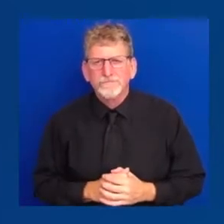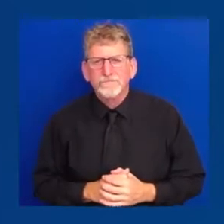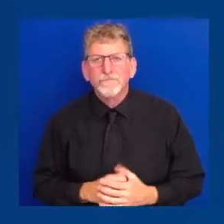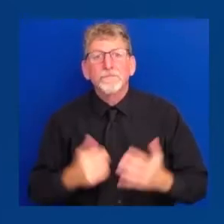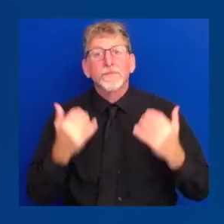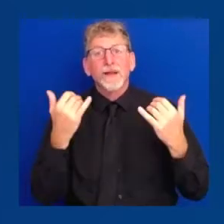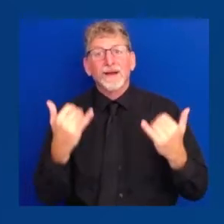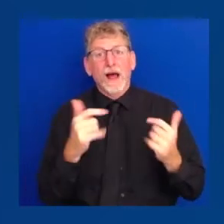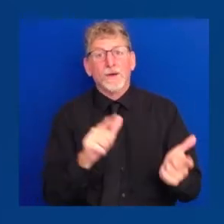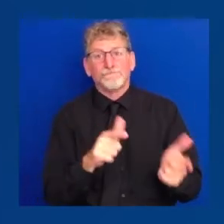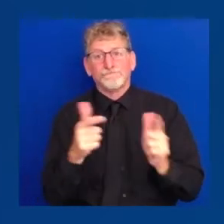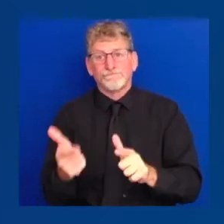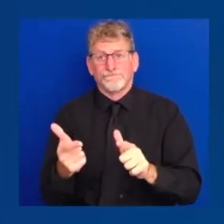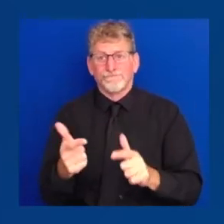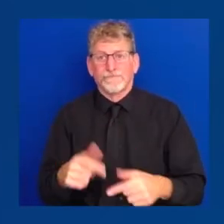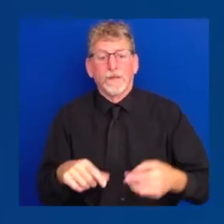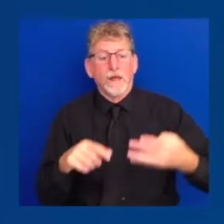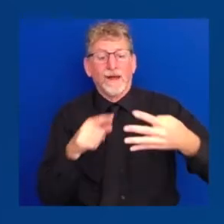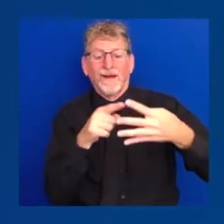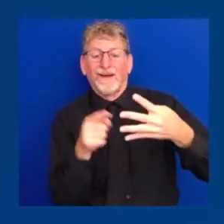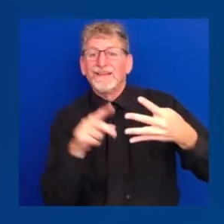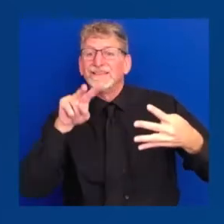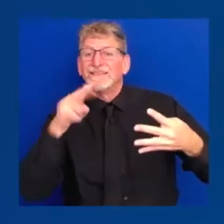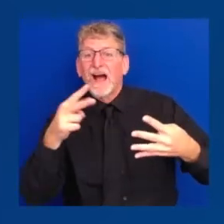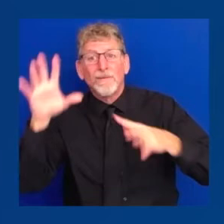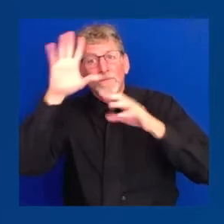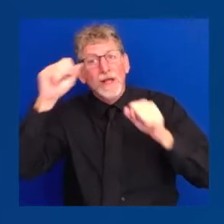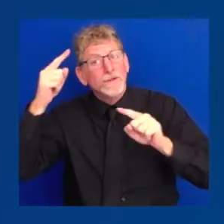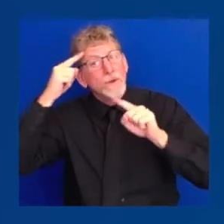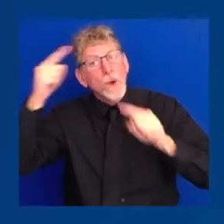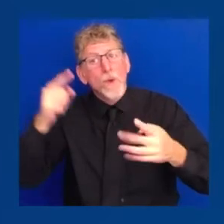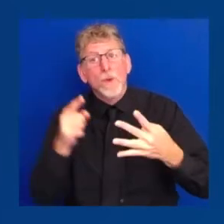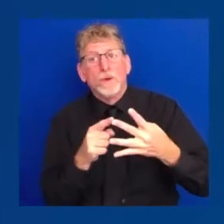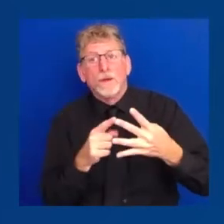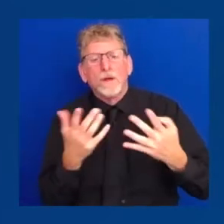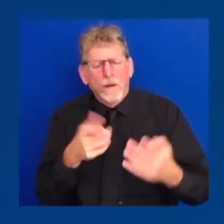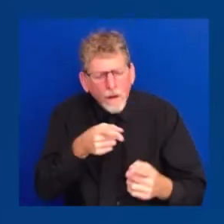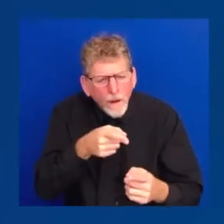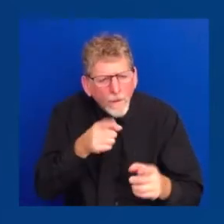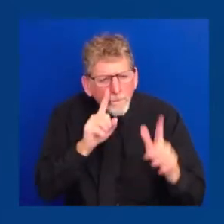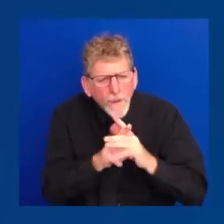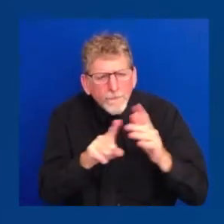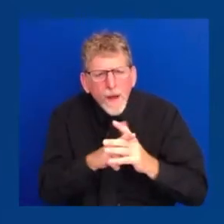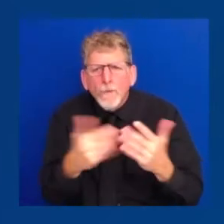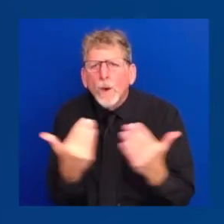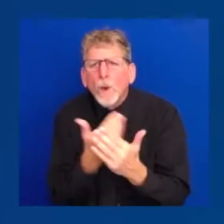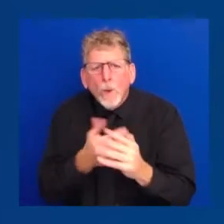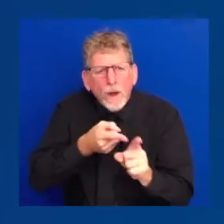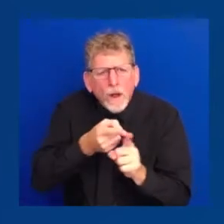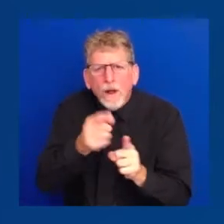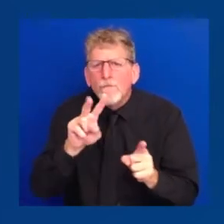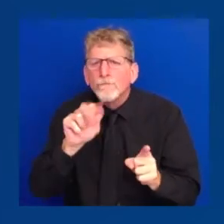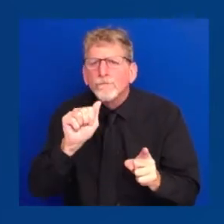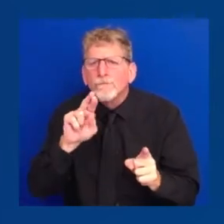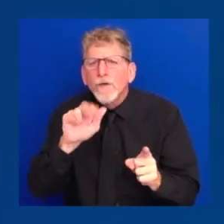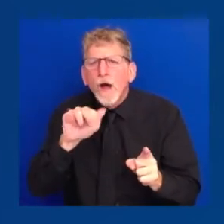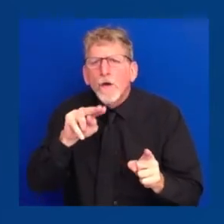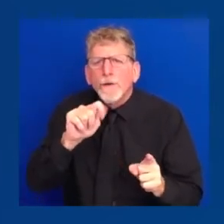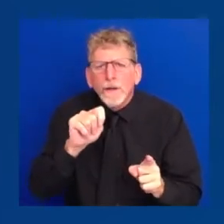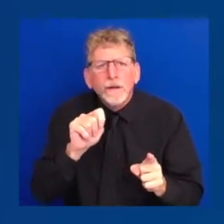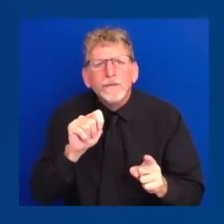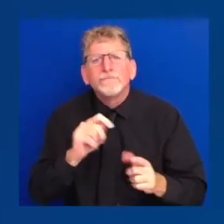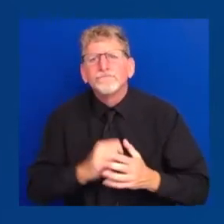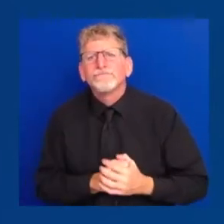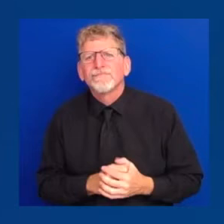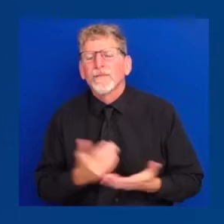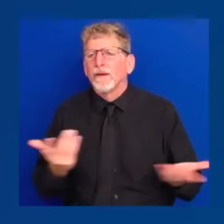new variants. We know this virus is unpredictable, so the President's plan makes clear we're continuing to take